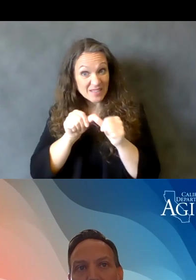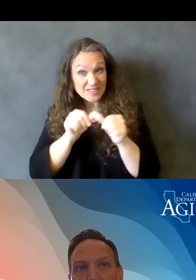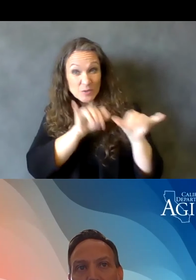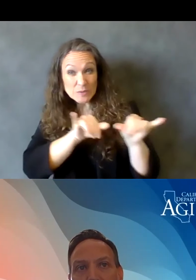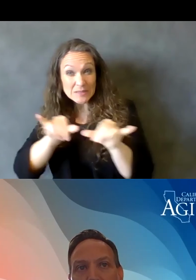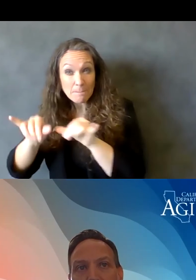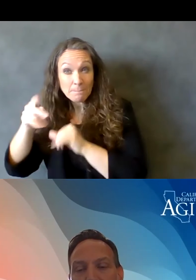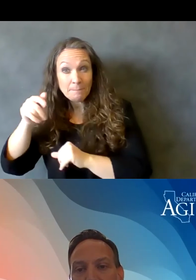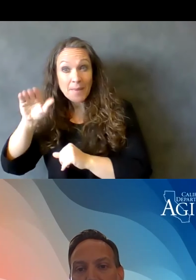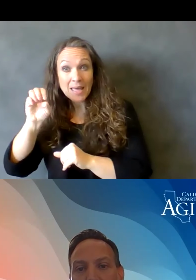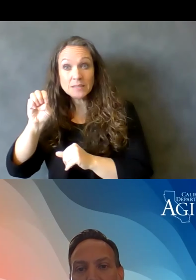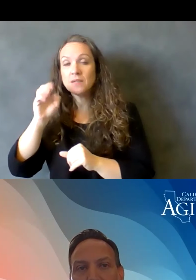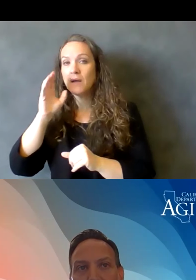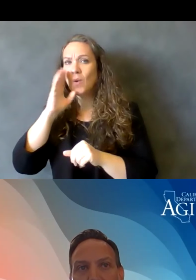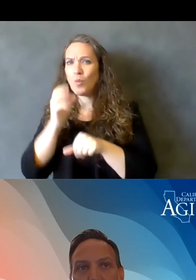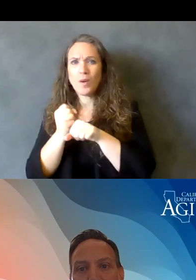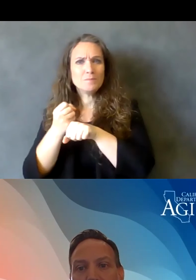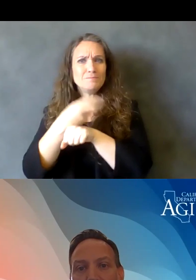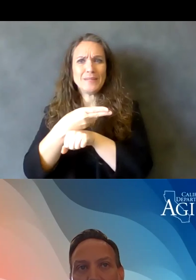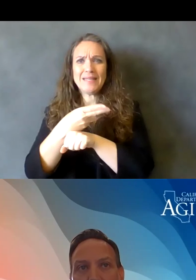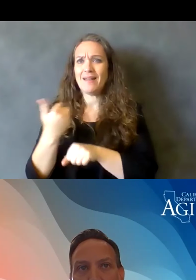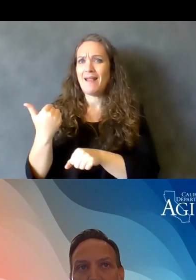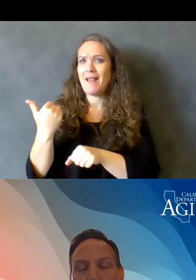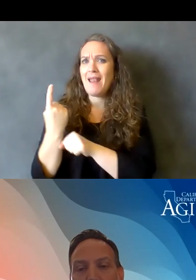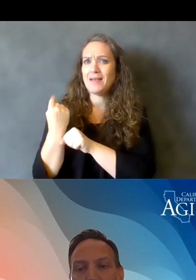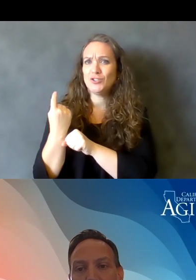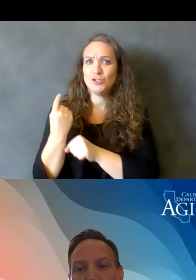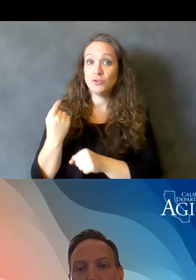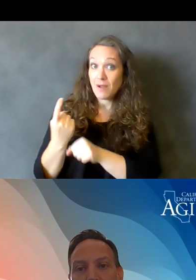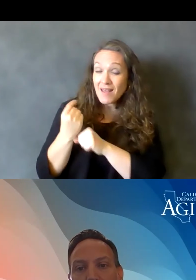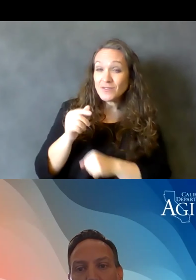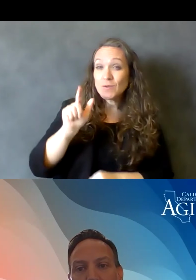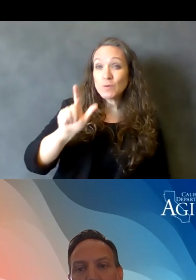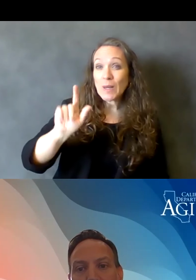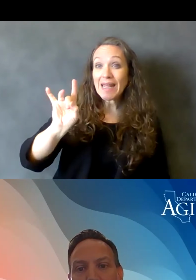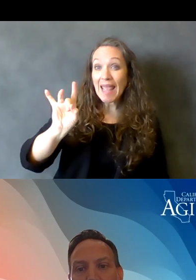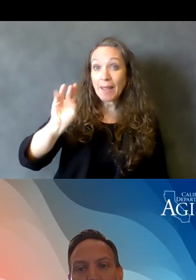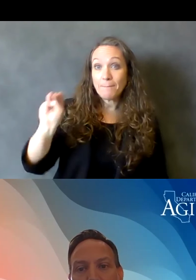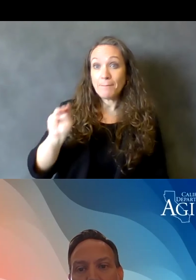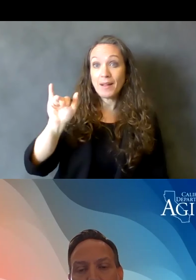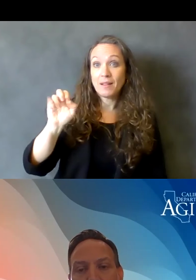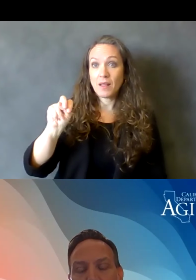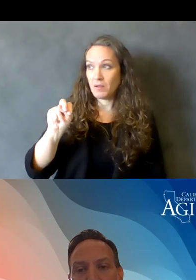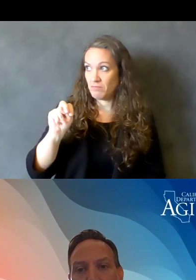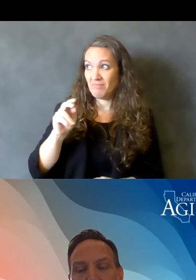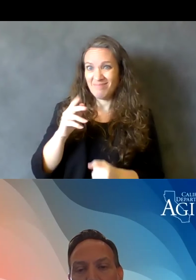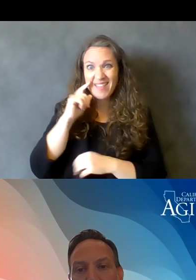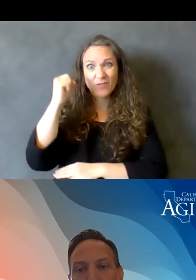meals delivered last year, which was 28 million, a record high for our program. And really